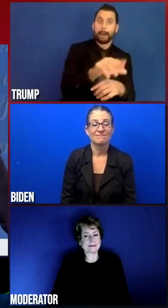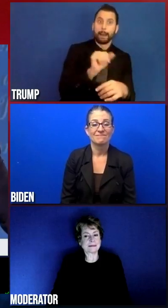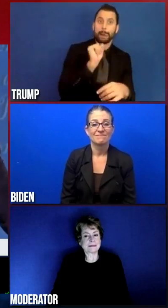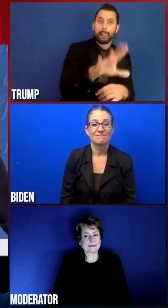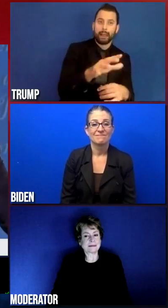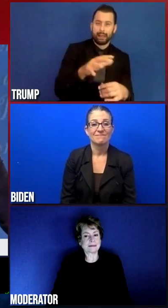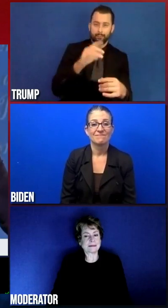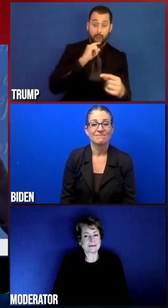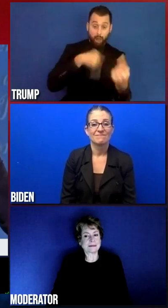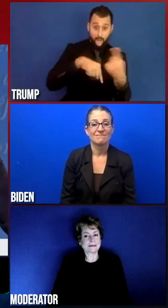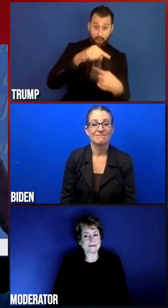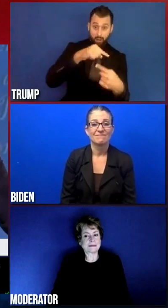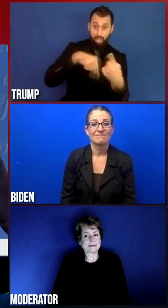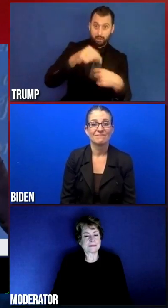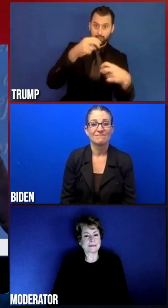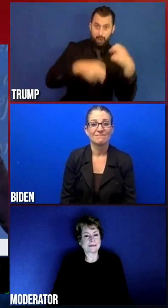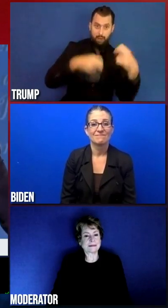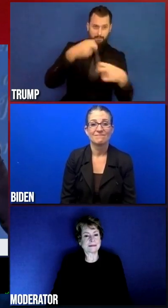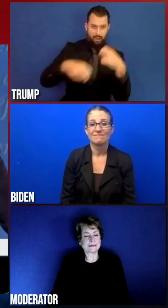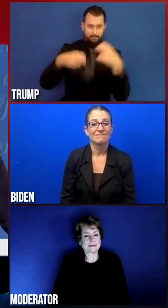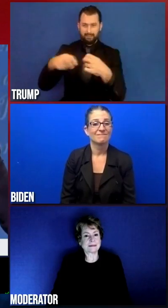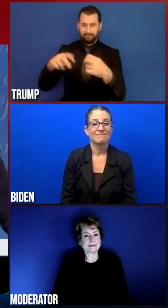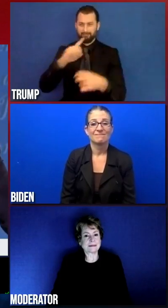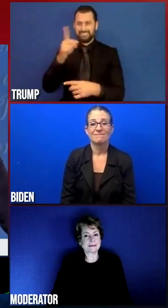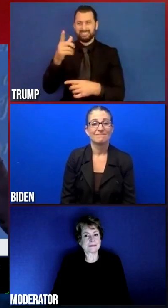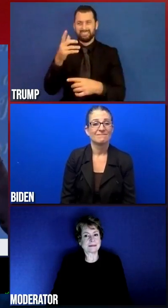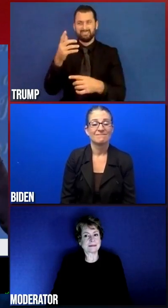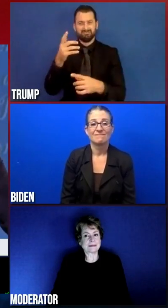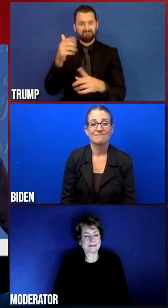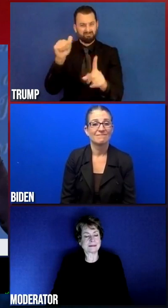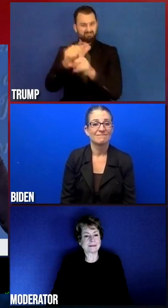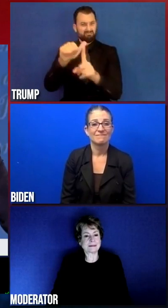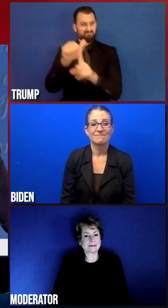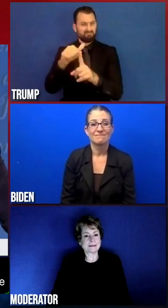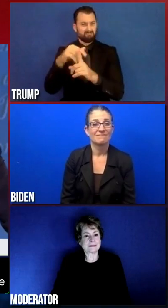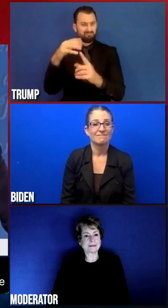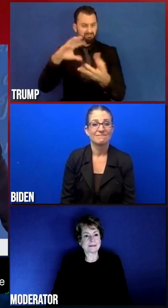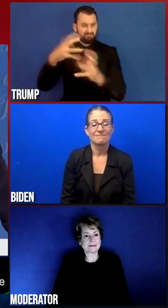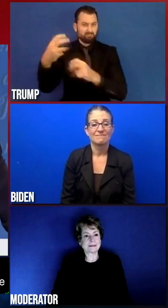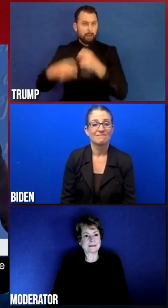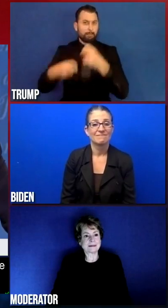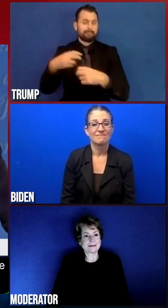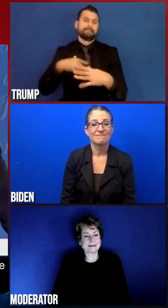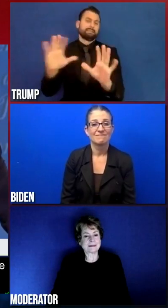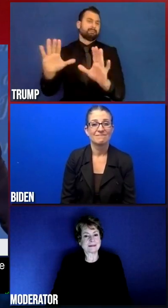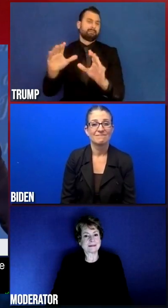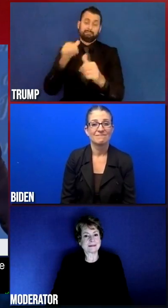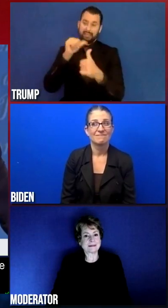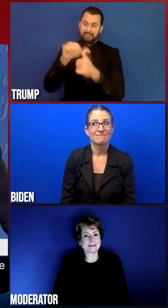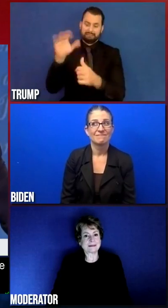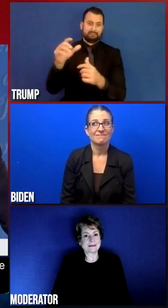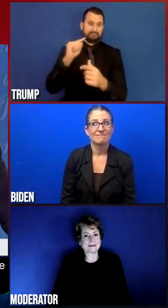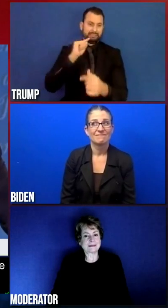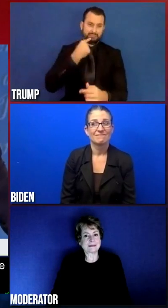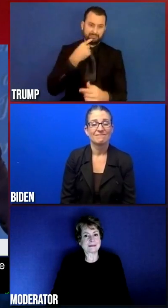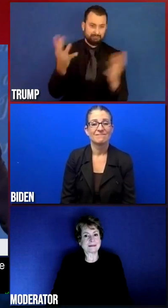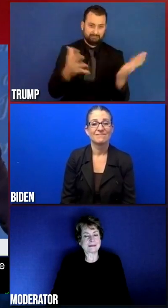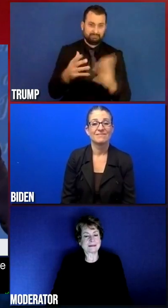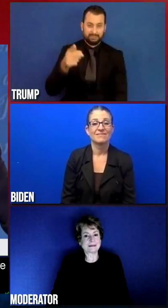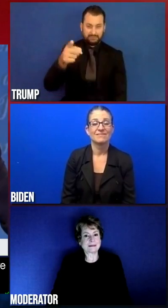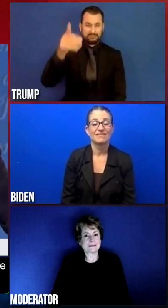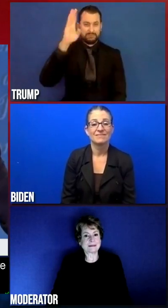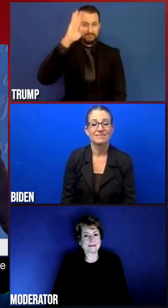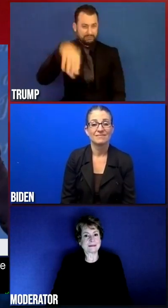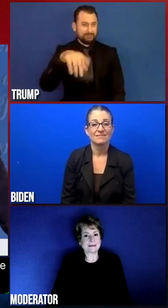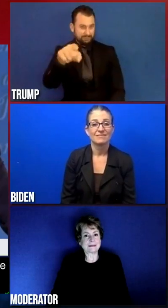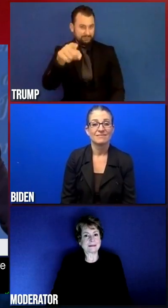you're watching and you see who won the election. And I think we're going to do well because people are really happy with the job we've done. But you know what? We won't know.